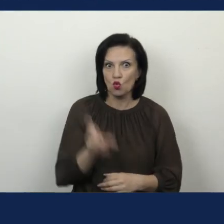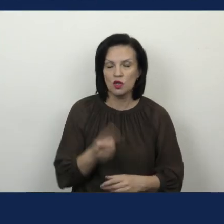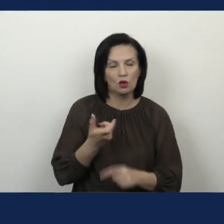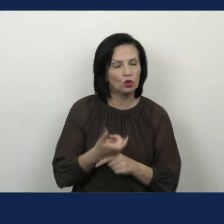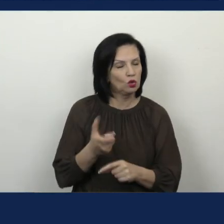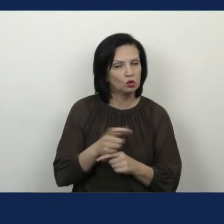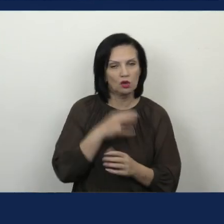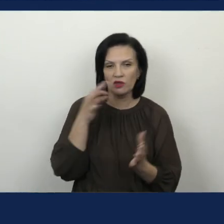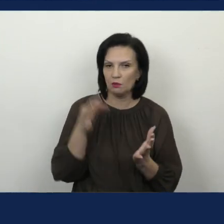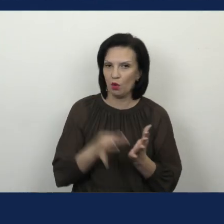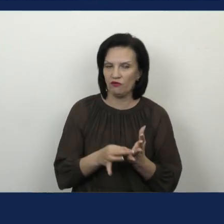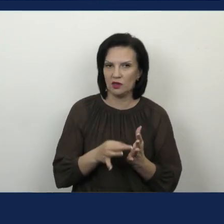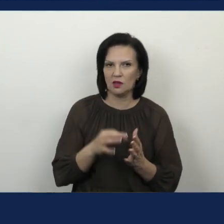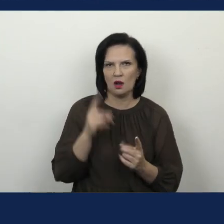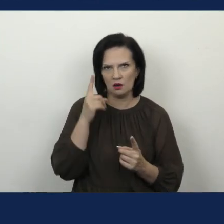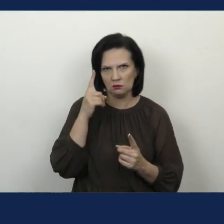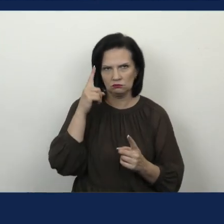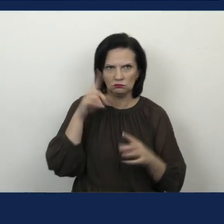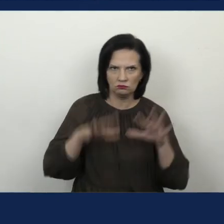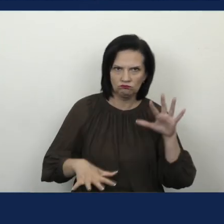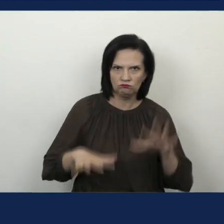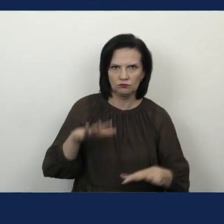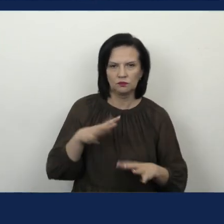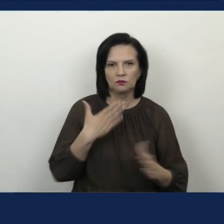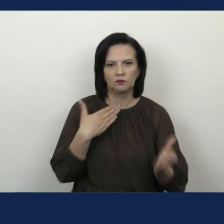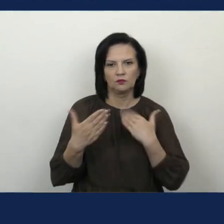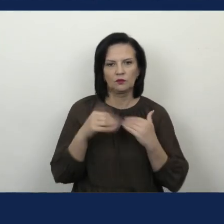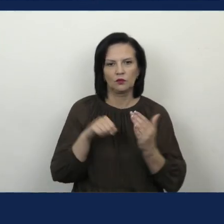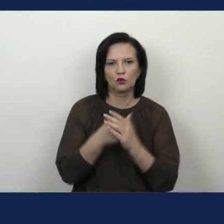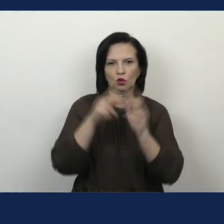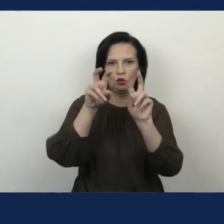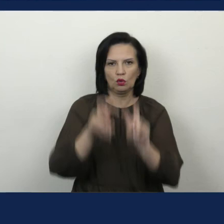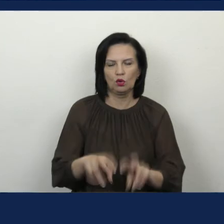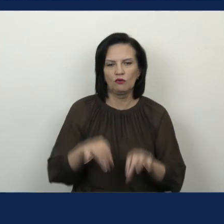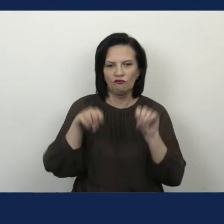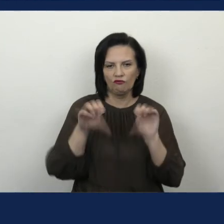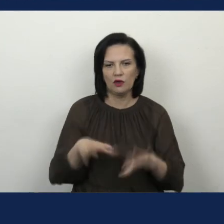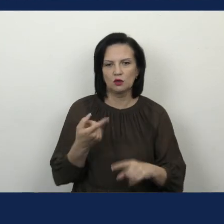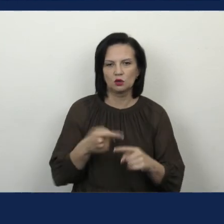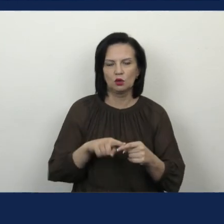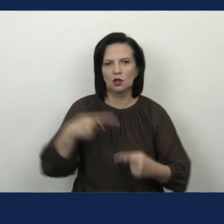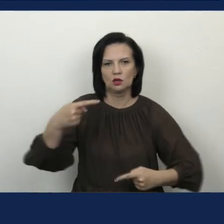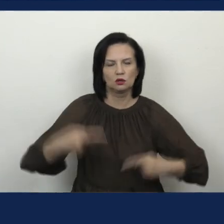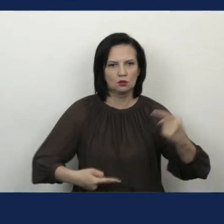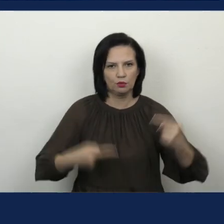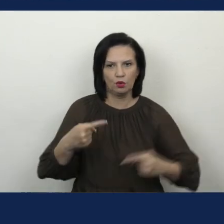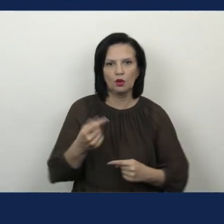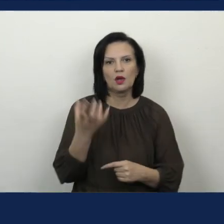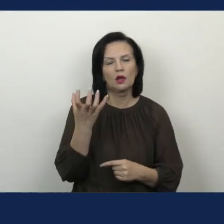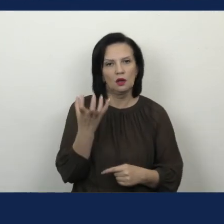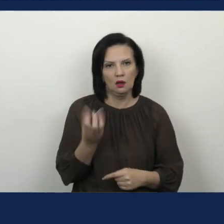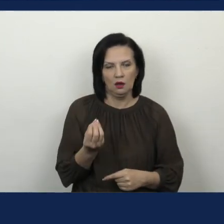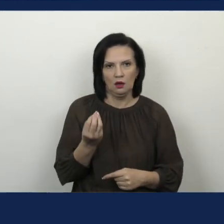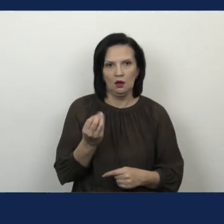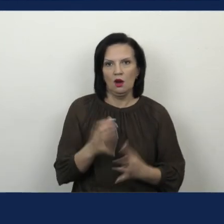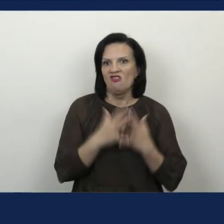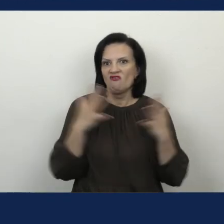final election results, the judges take a very balanced approach to such